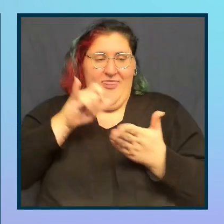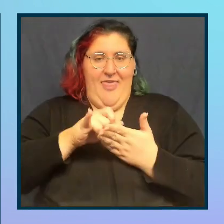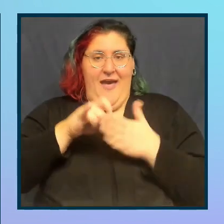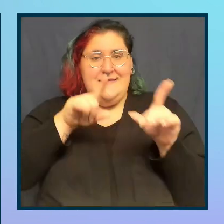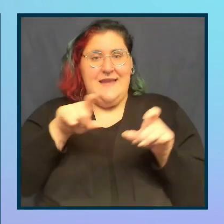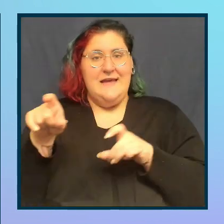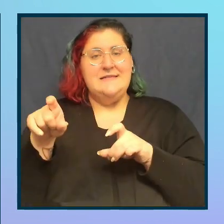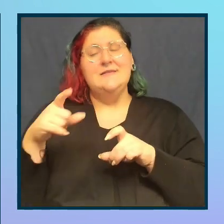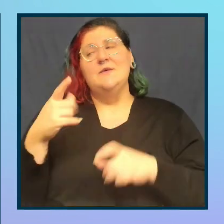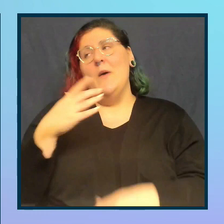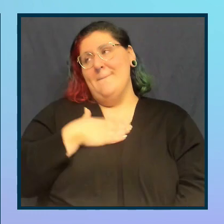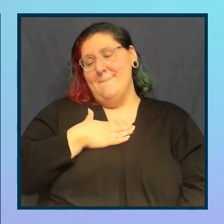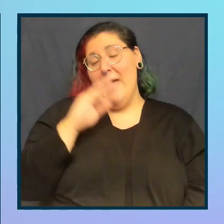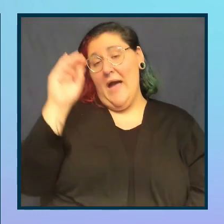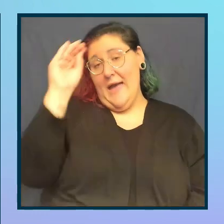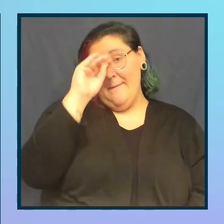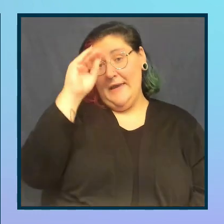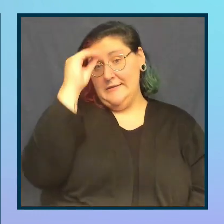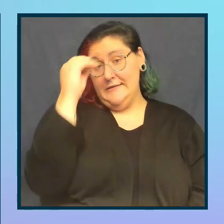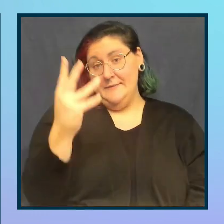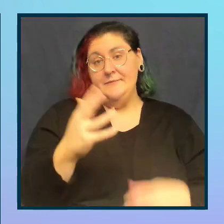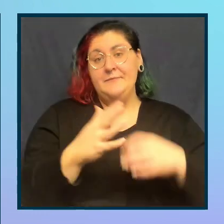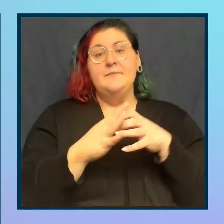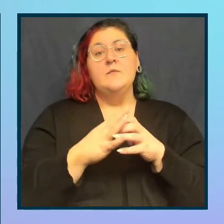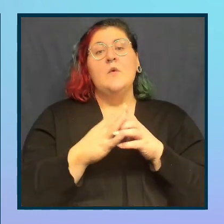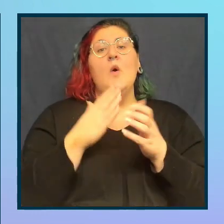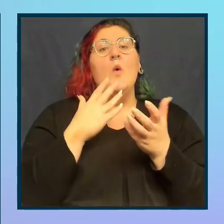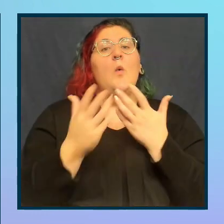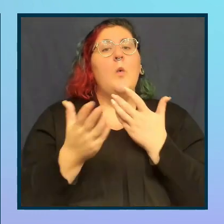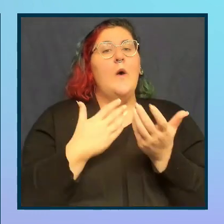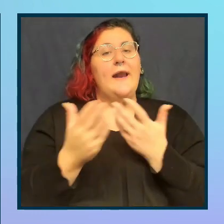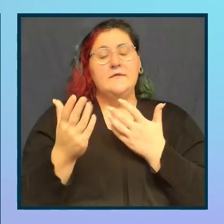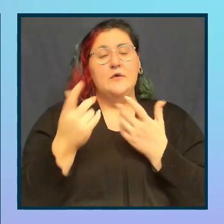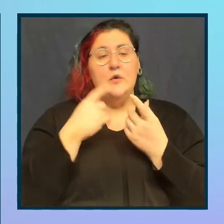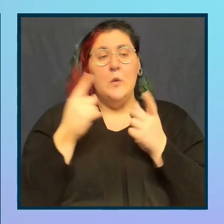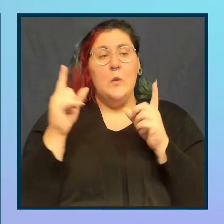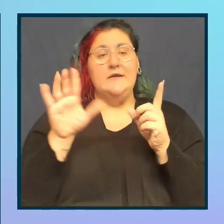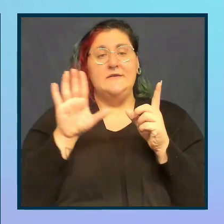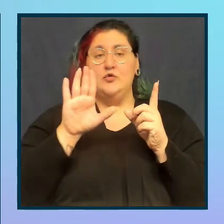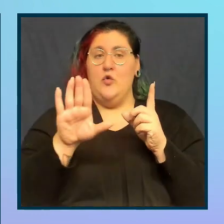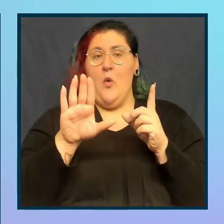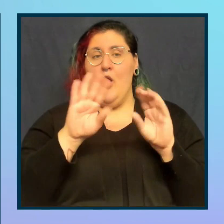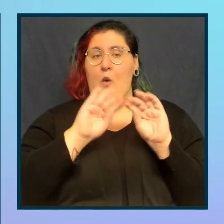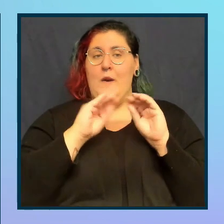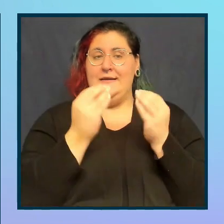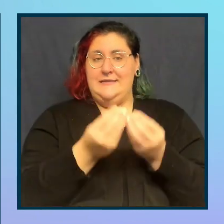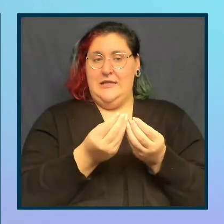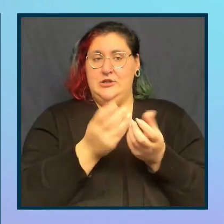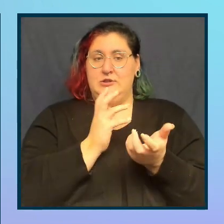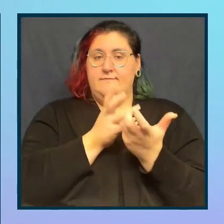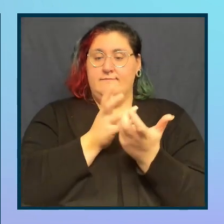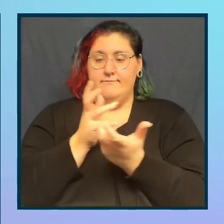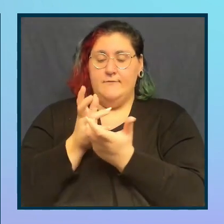opinion. I think that whatever works for you will be right. This is